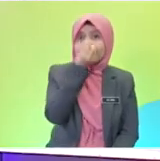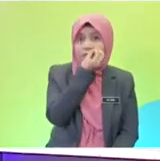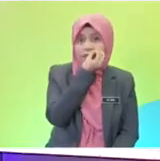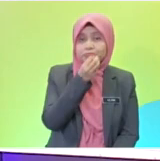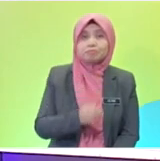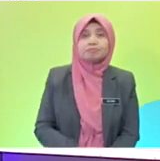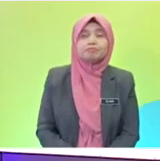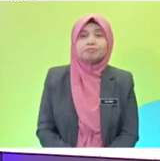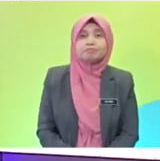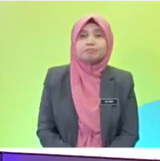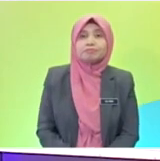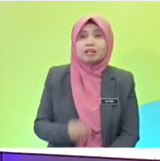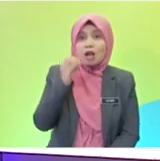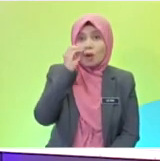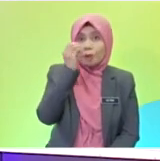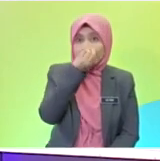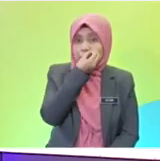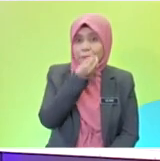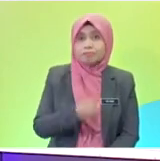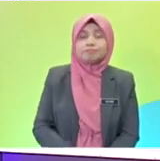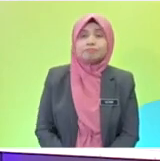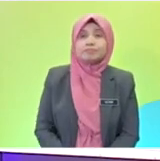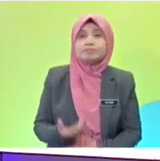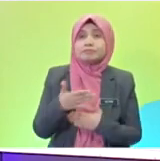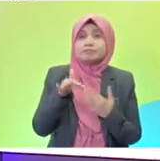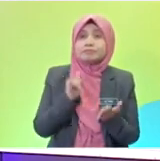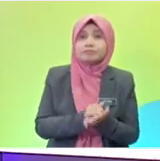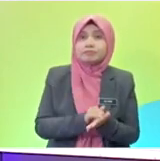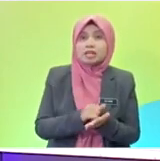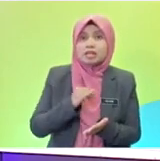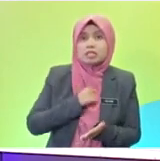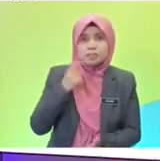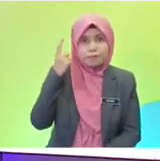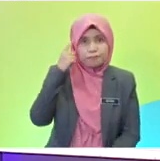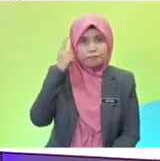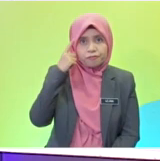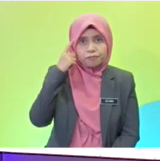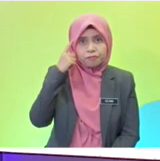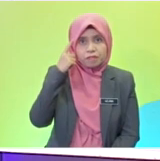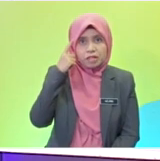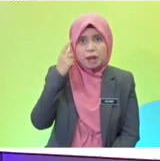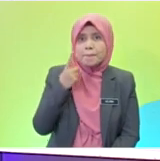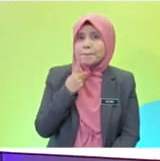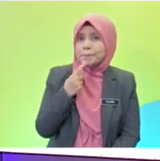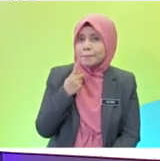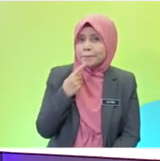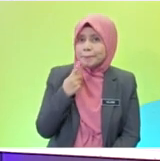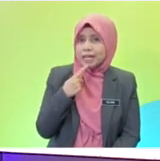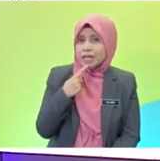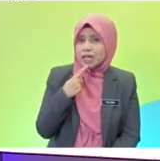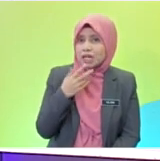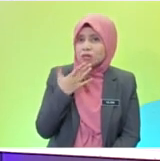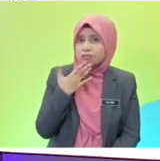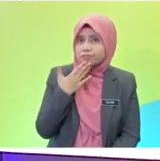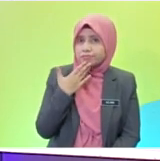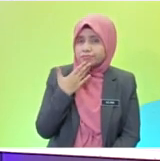Orchids. Okay. Orchids. Okay. Next, I'm thinking of a flower that is pink in color. Okay. And it starts